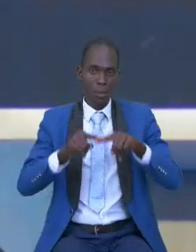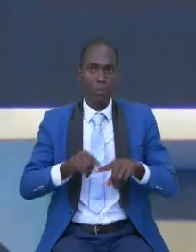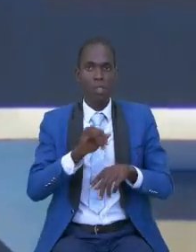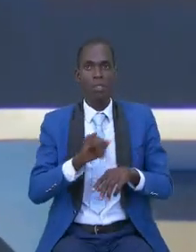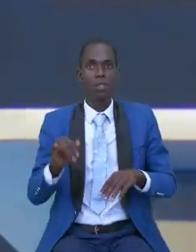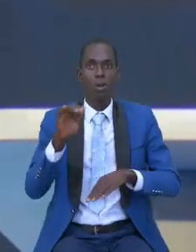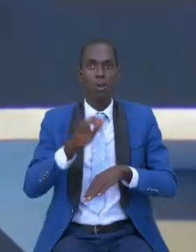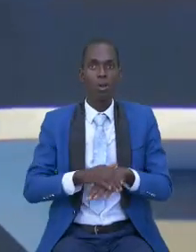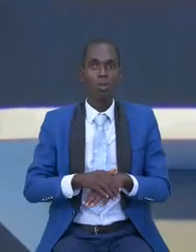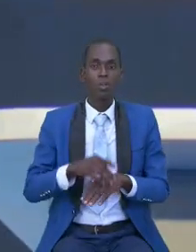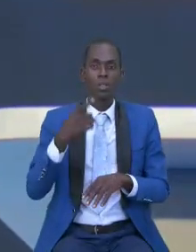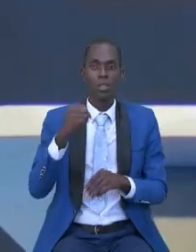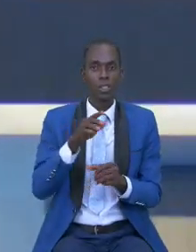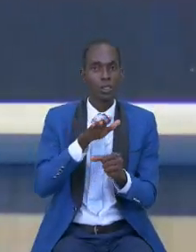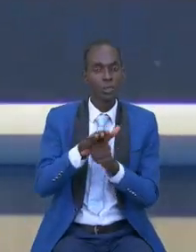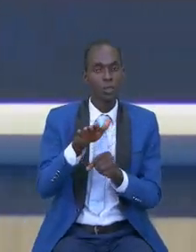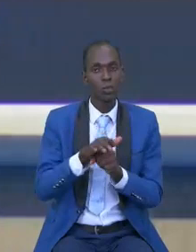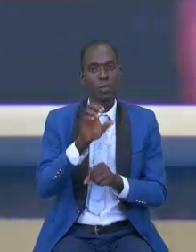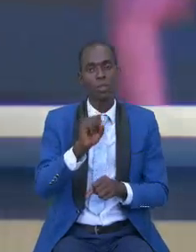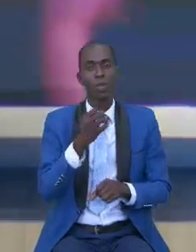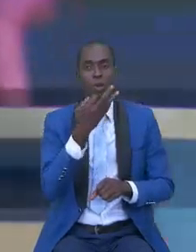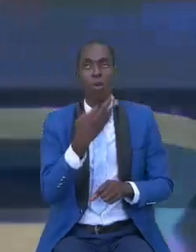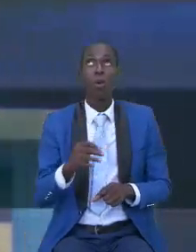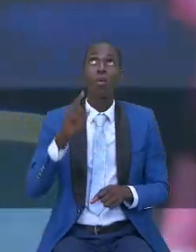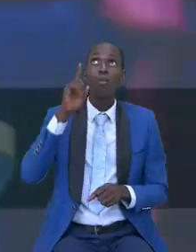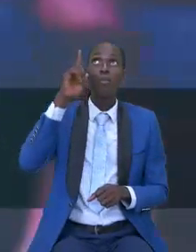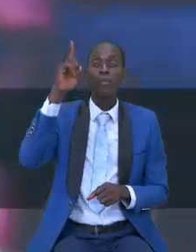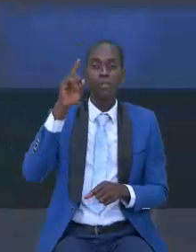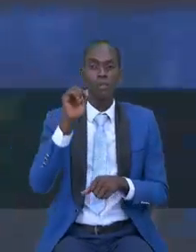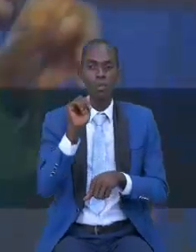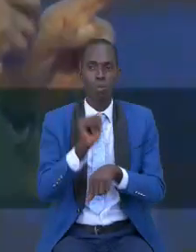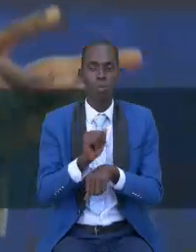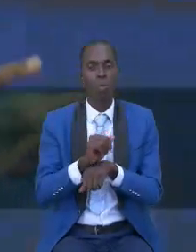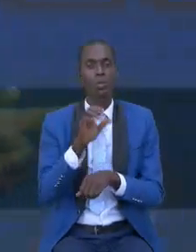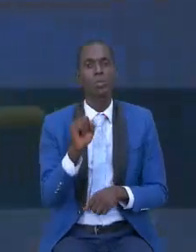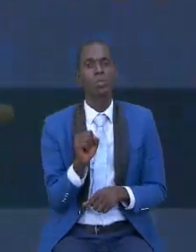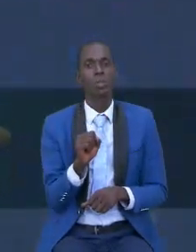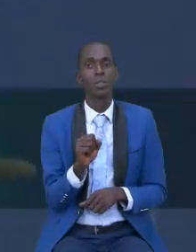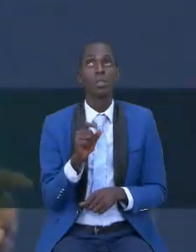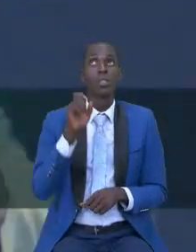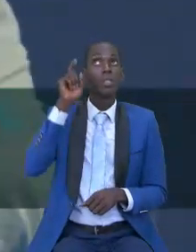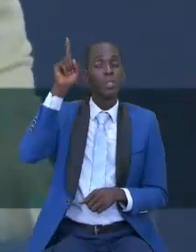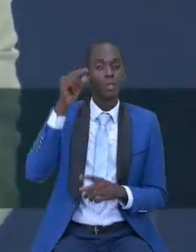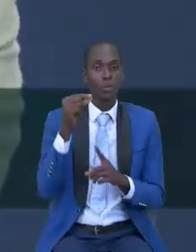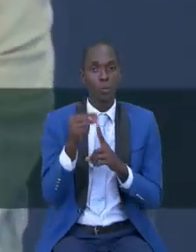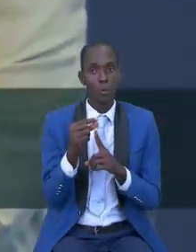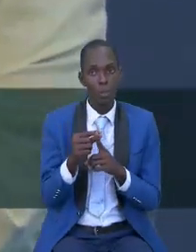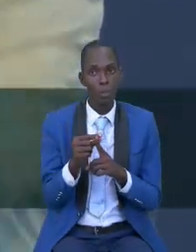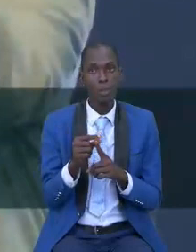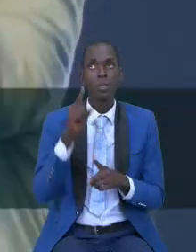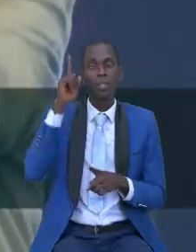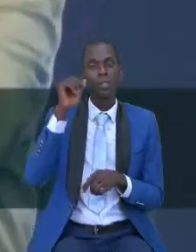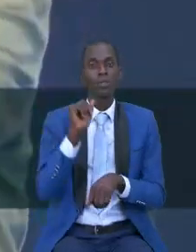the sufficiency of his works. His word, his